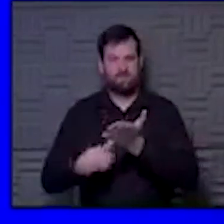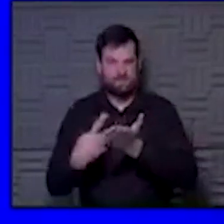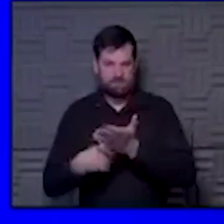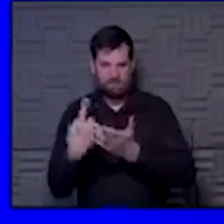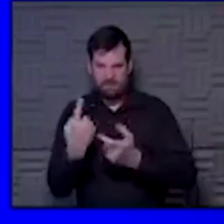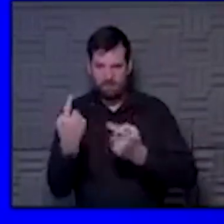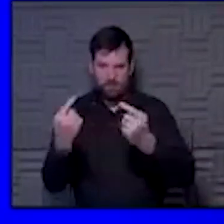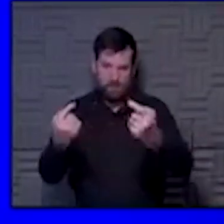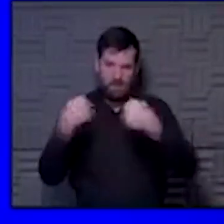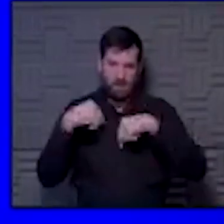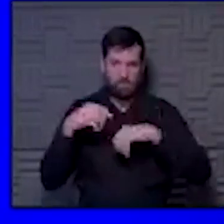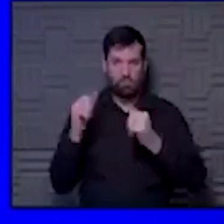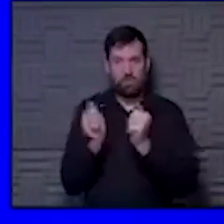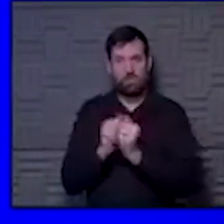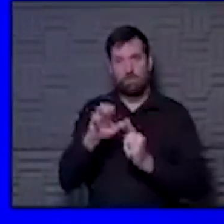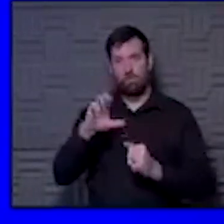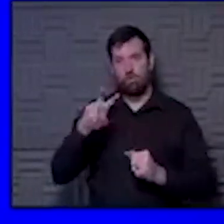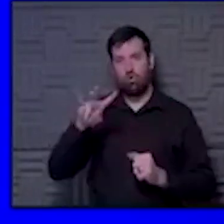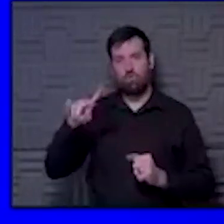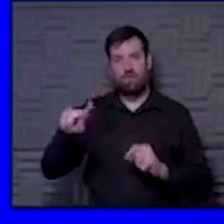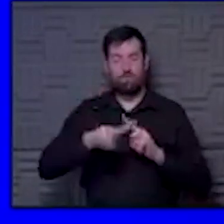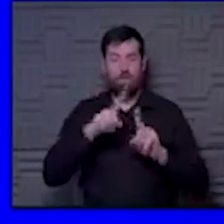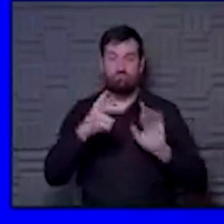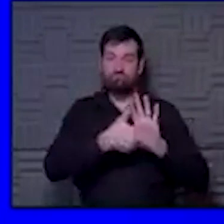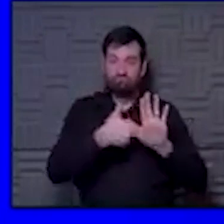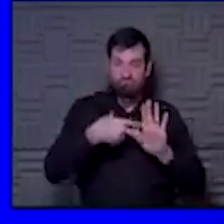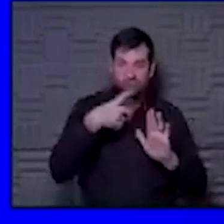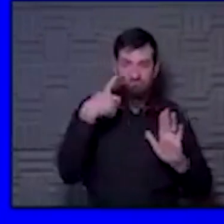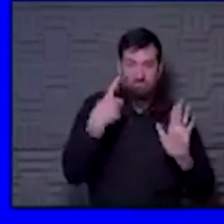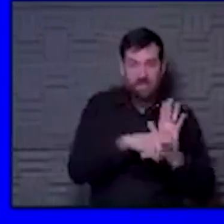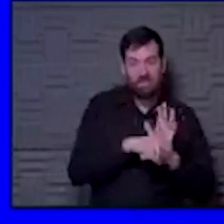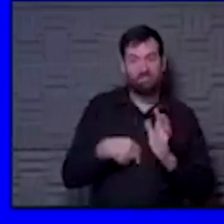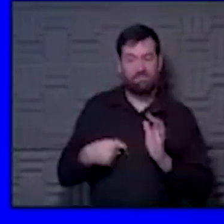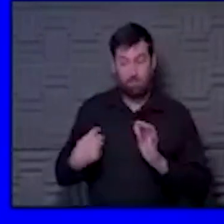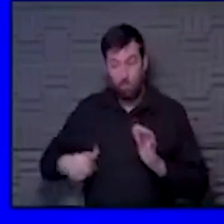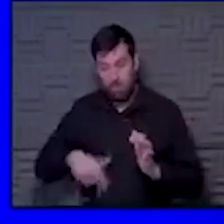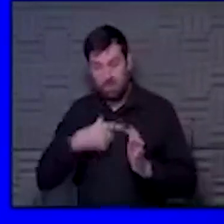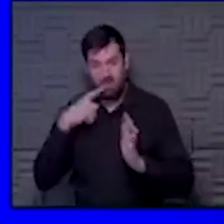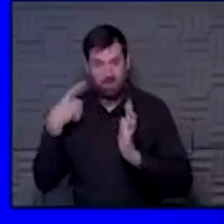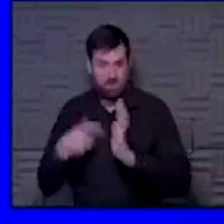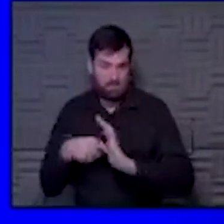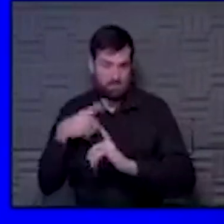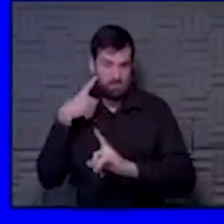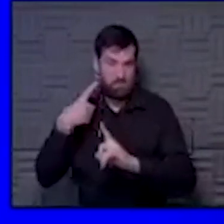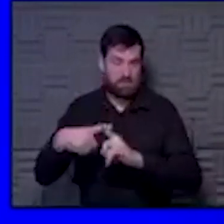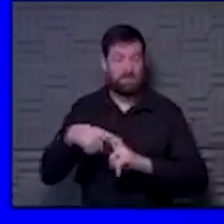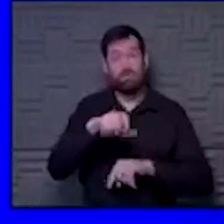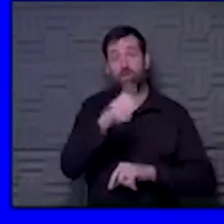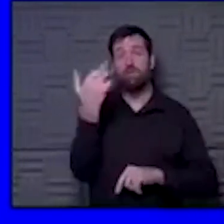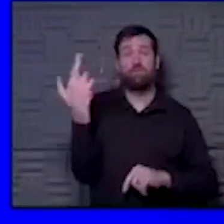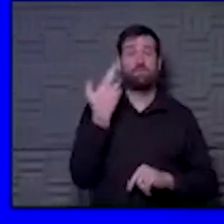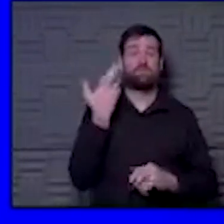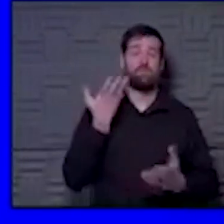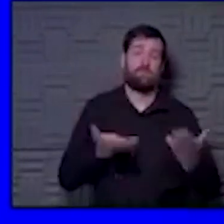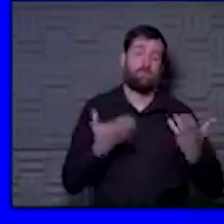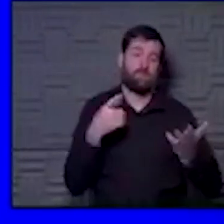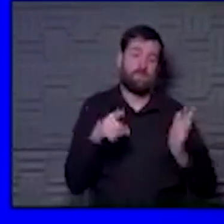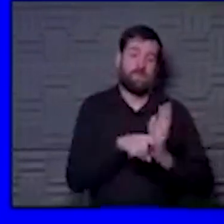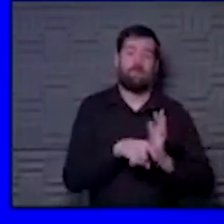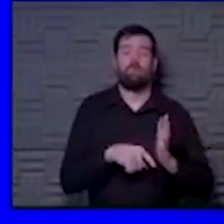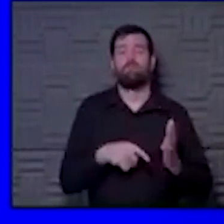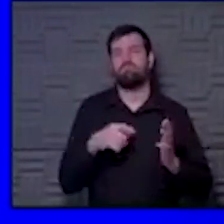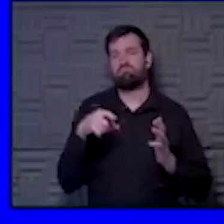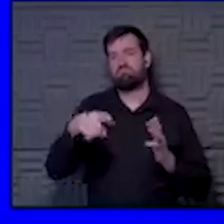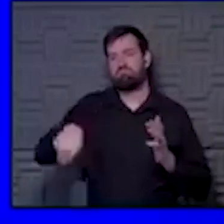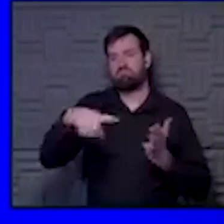come in with COVID, but they were diagnosed as negative, but then we find out it's positive. There are other reasons that the test may be negative. And so these